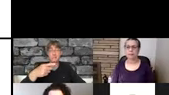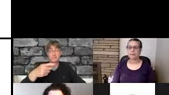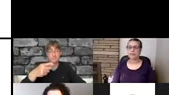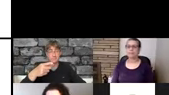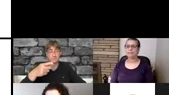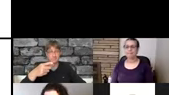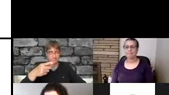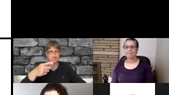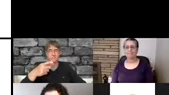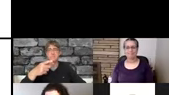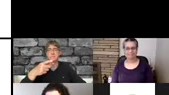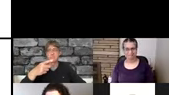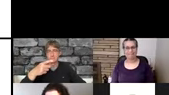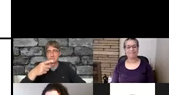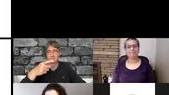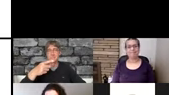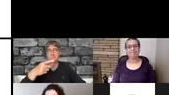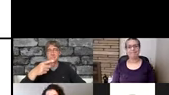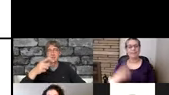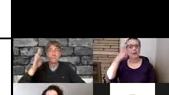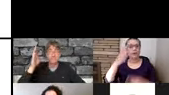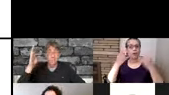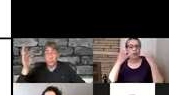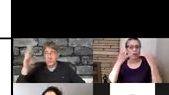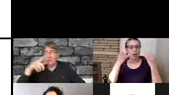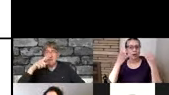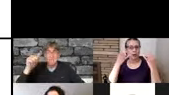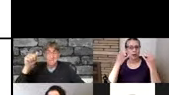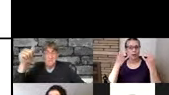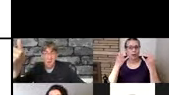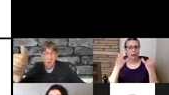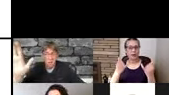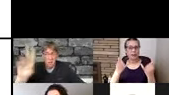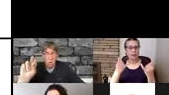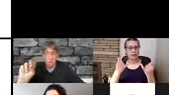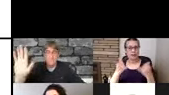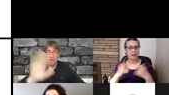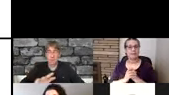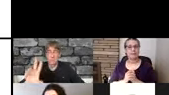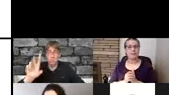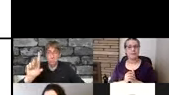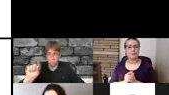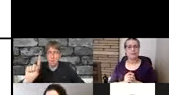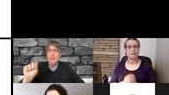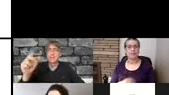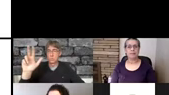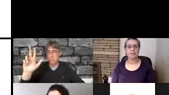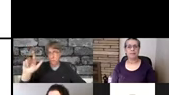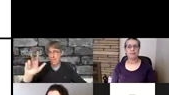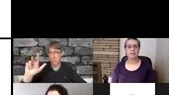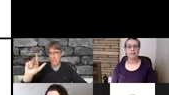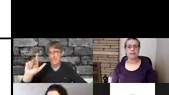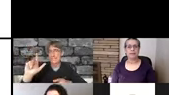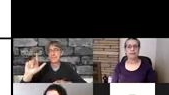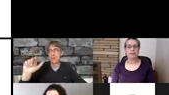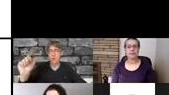For us in the future, and it's not too distant future, in around 2023, the MBTA will be moving all